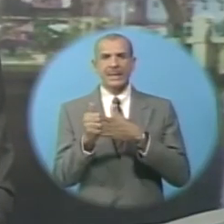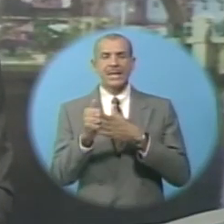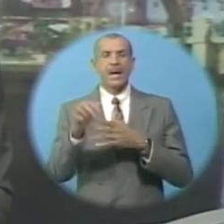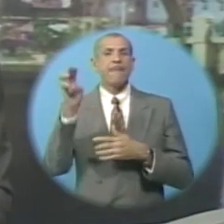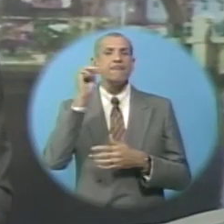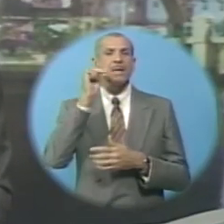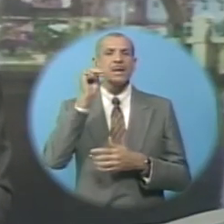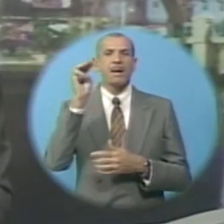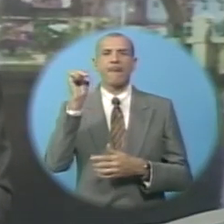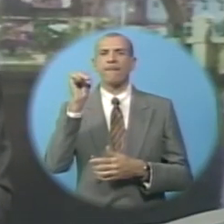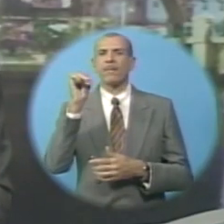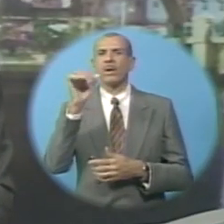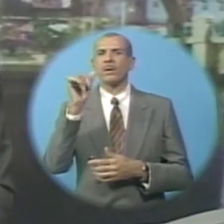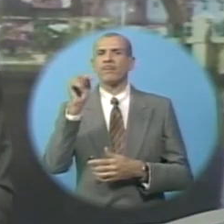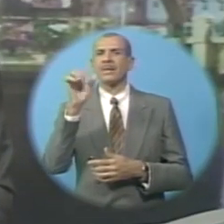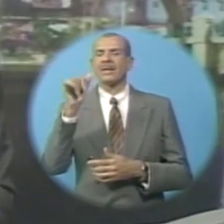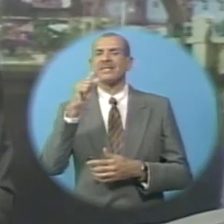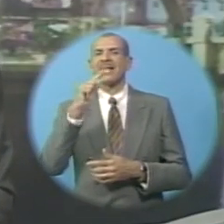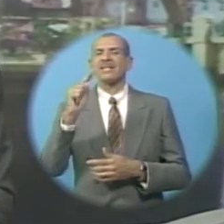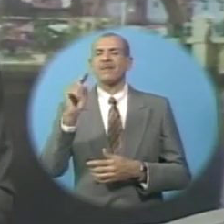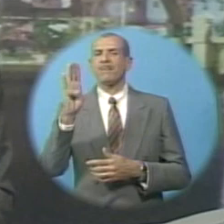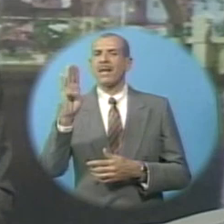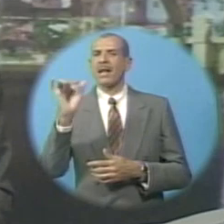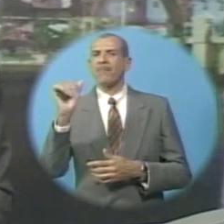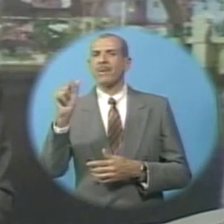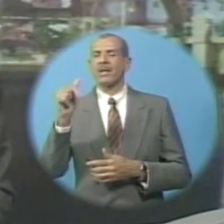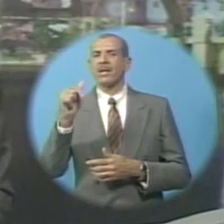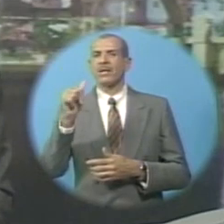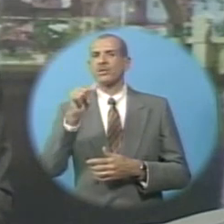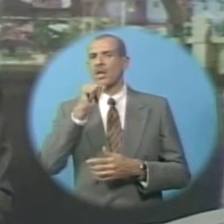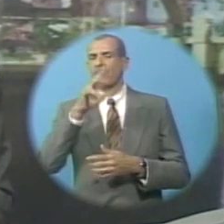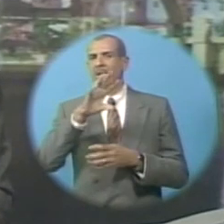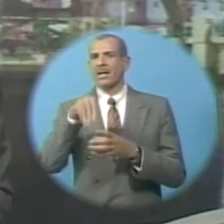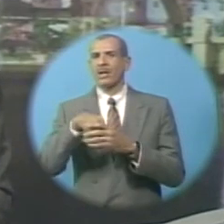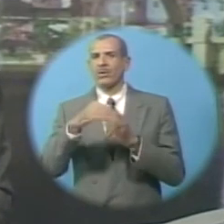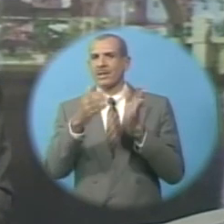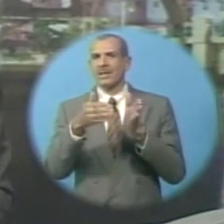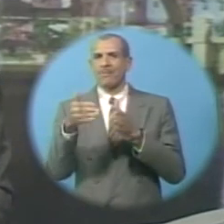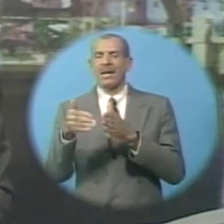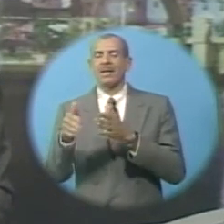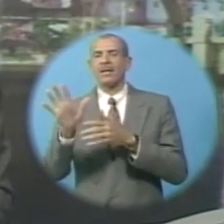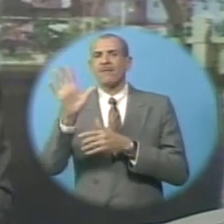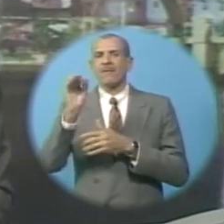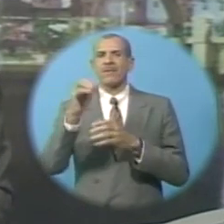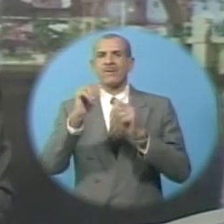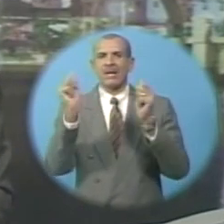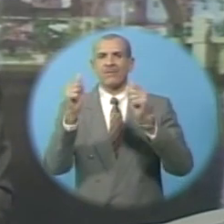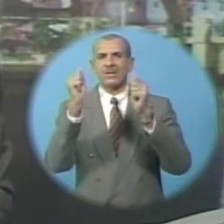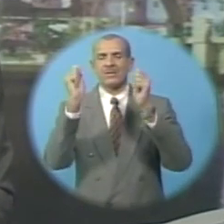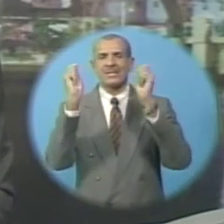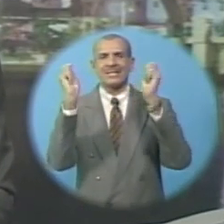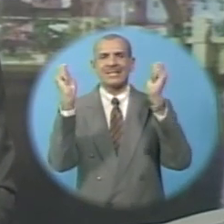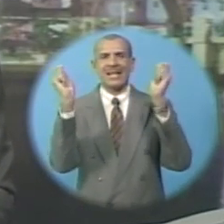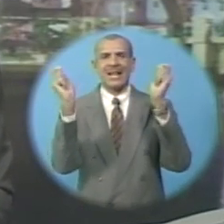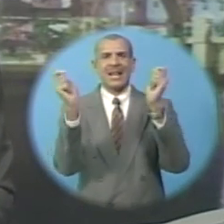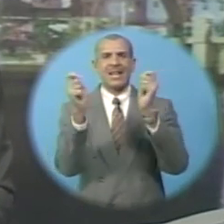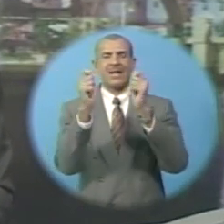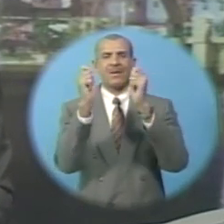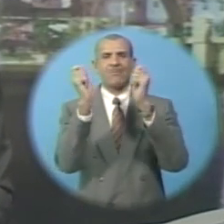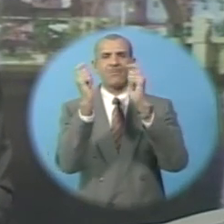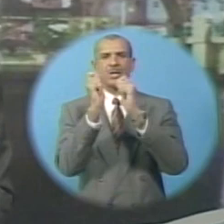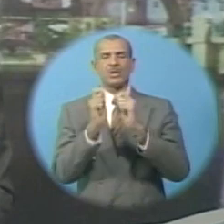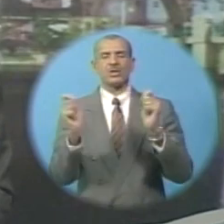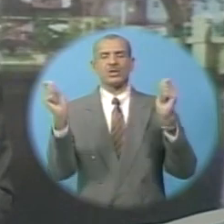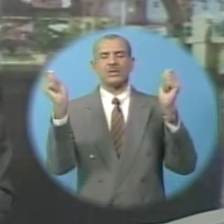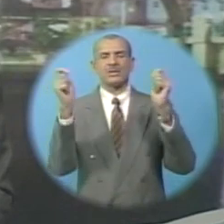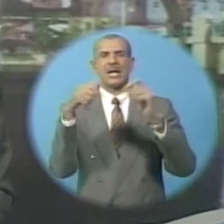Motley feels the Barbados Labour Party has been excluded from the planning of the island's 50th anniversary celebrations. She says